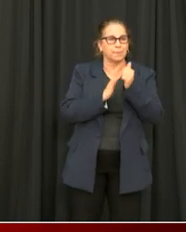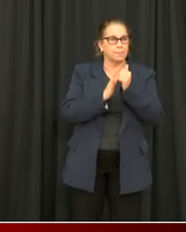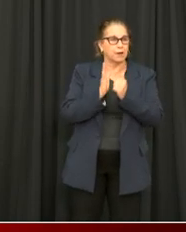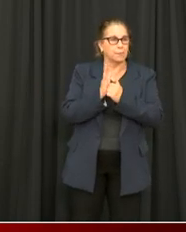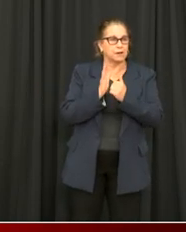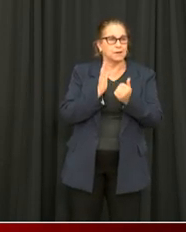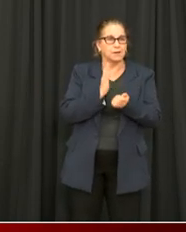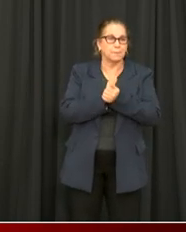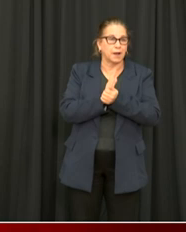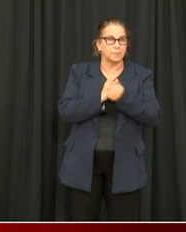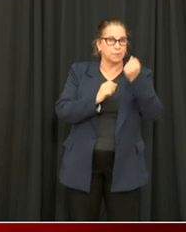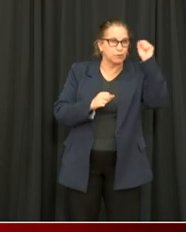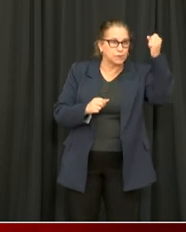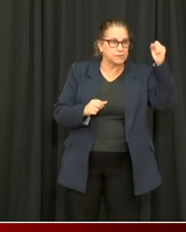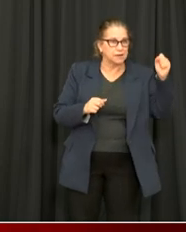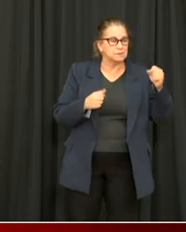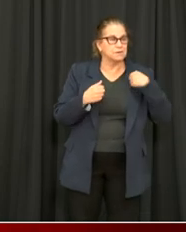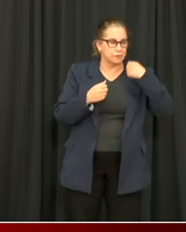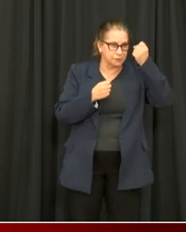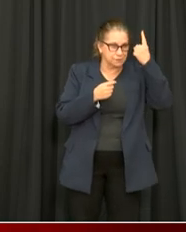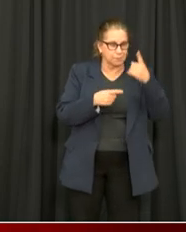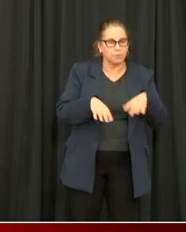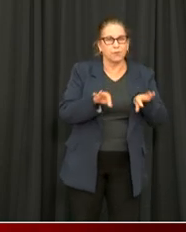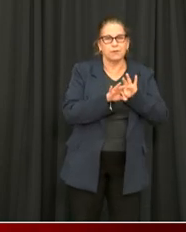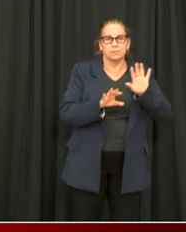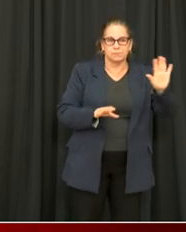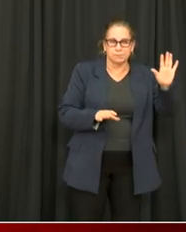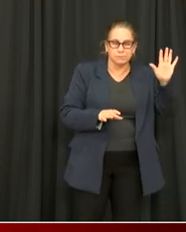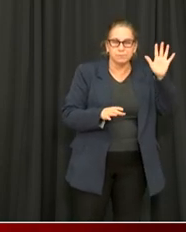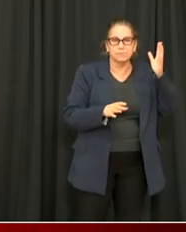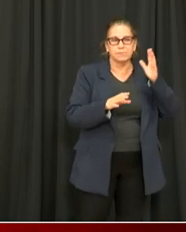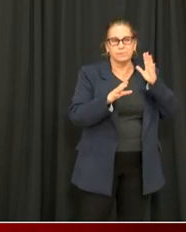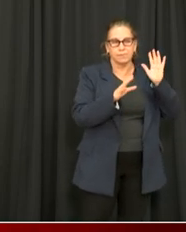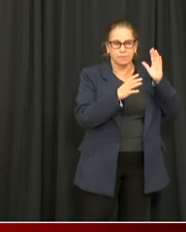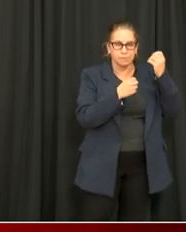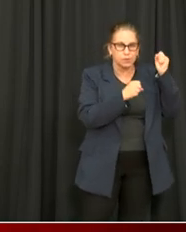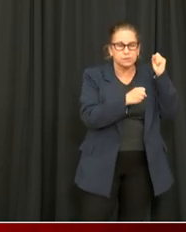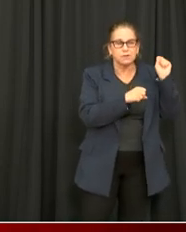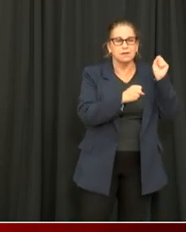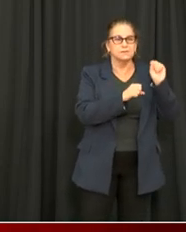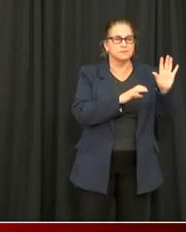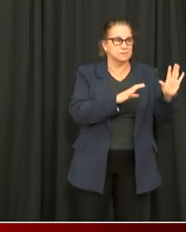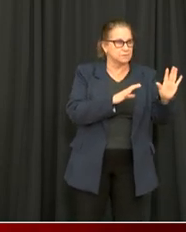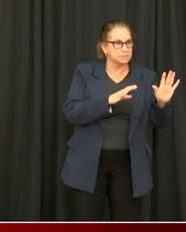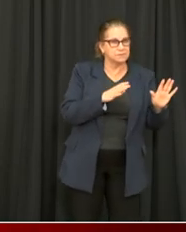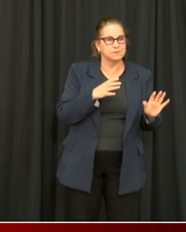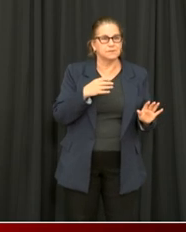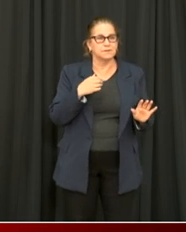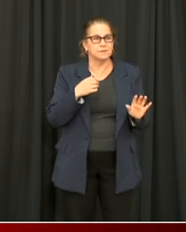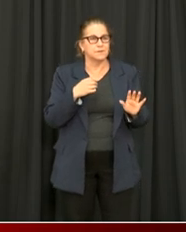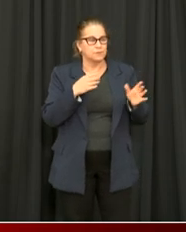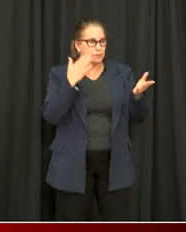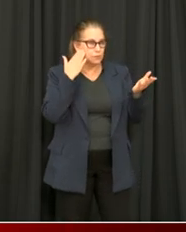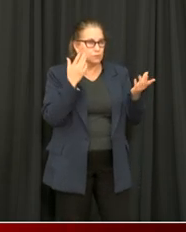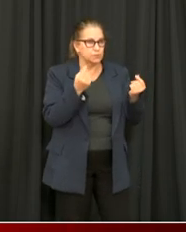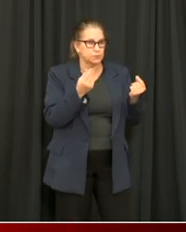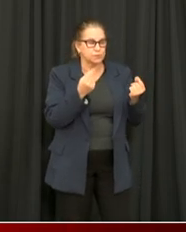to be able to understand people's movements, is to be able to ascertain where they were going and to see if one